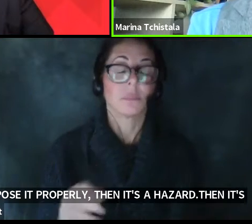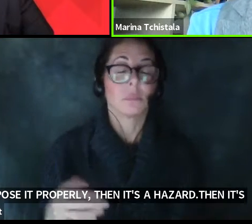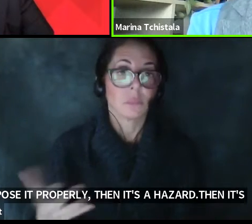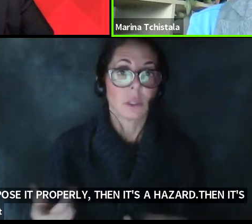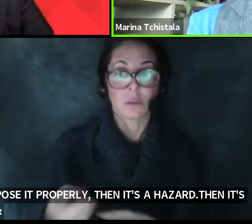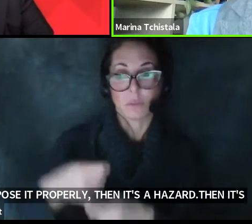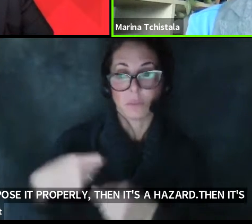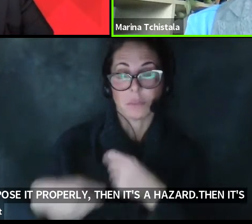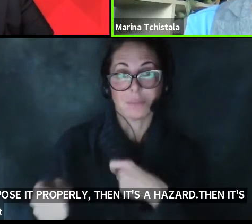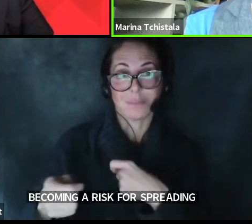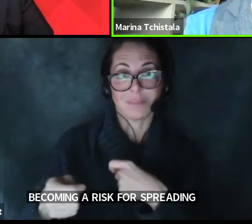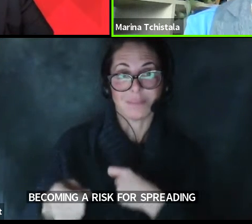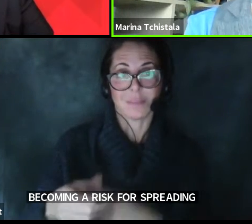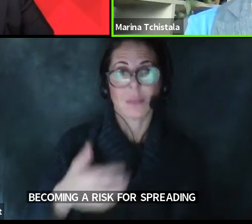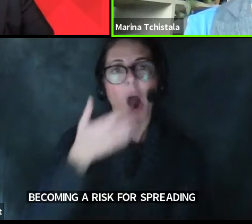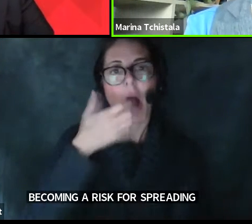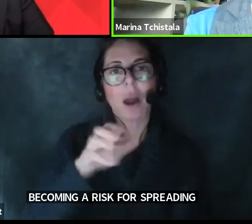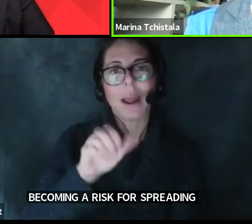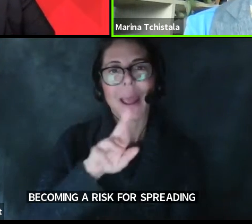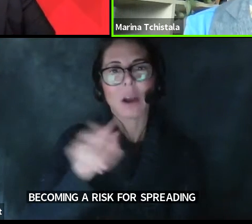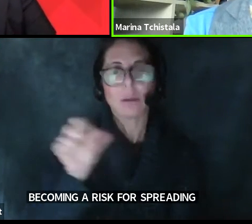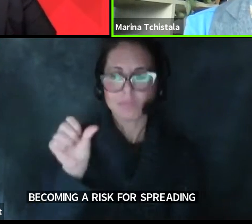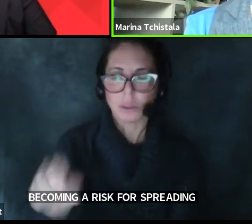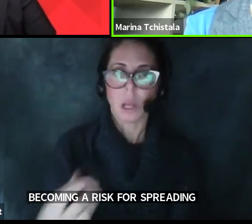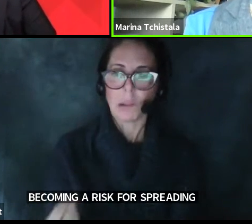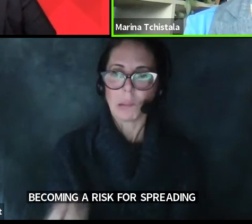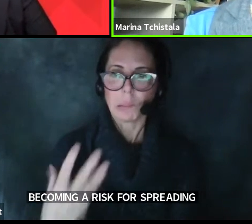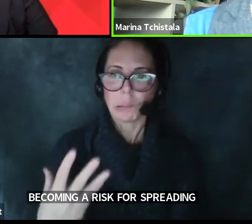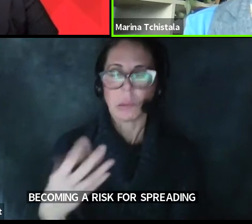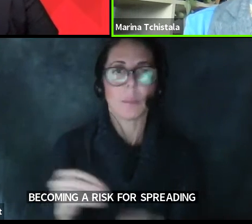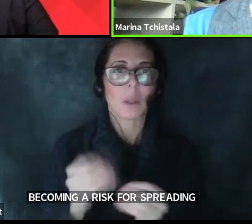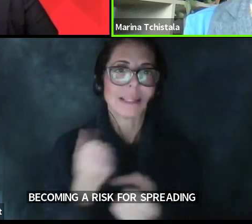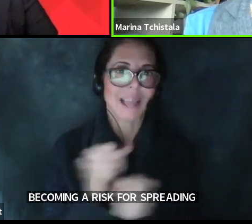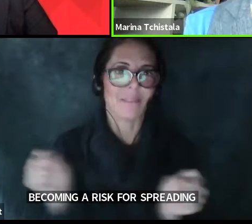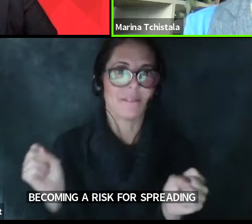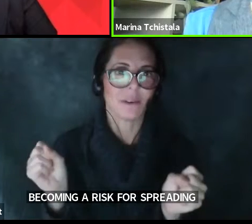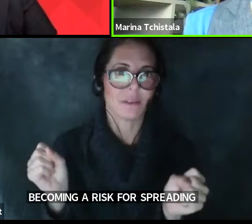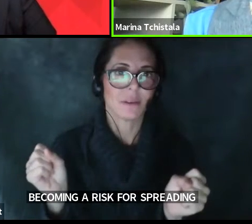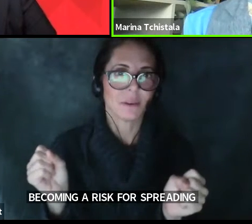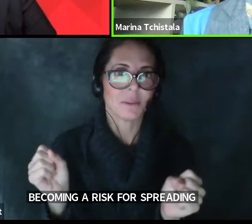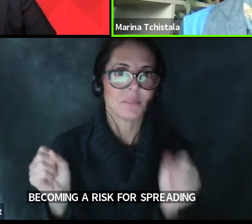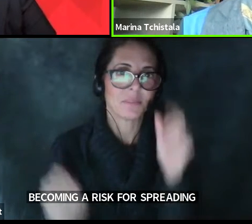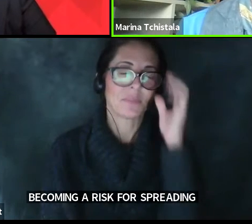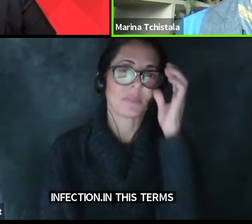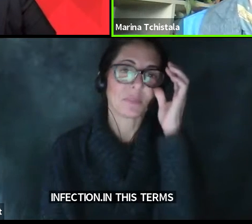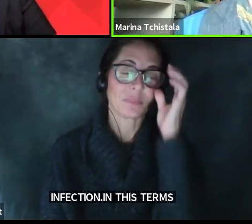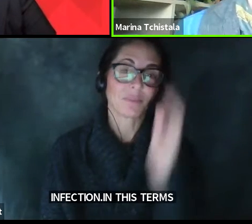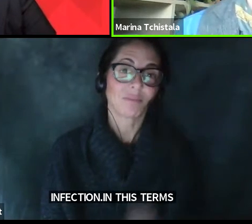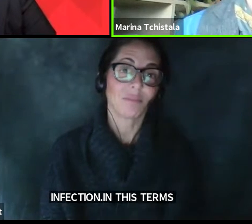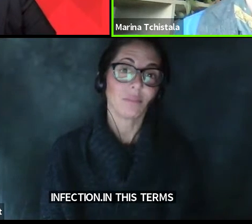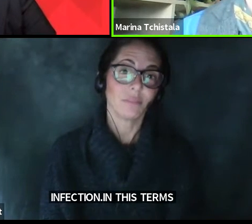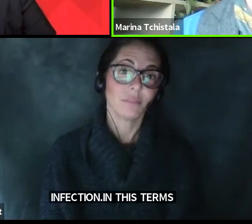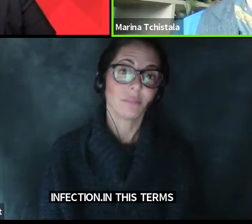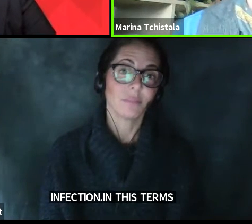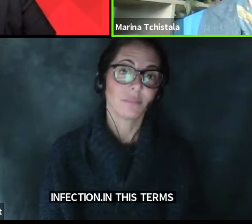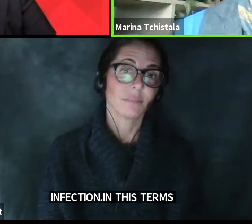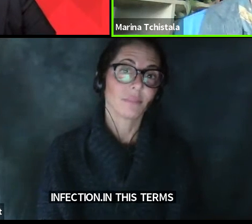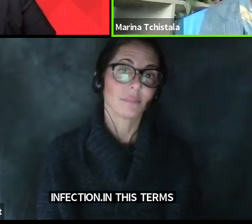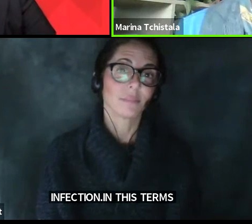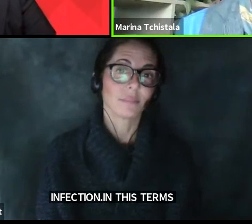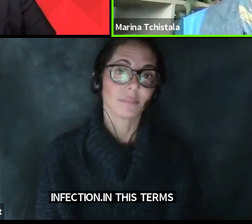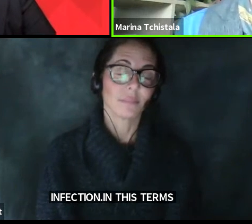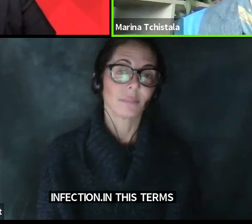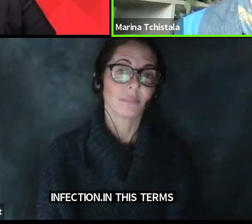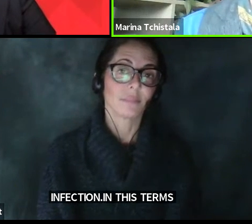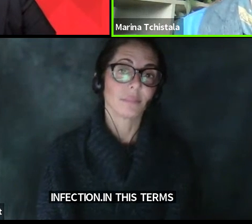be much safer in terms of it dries with the hot air and dries hands. If you're able to, because